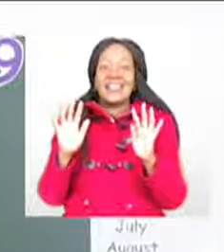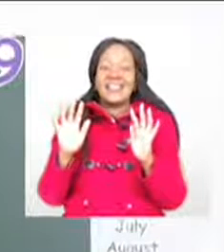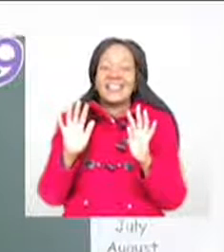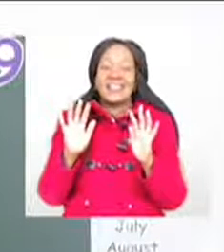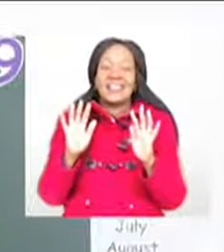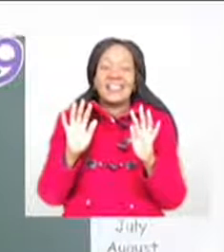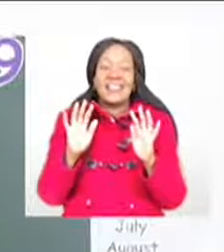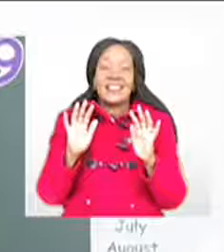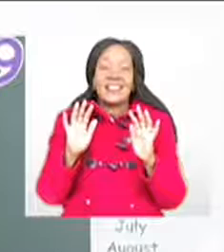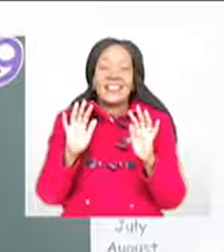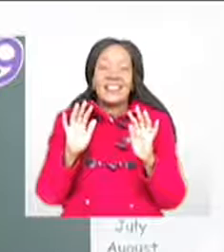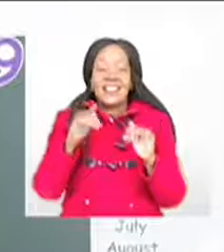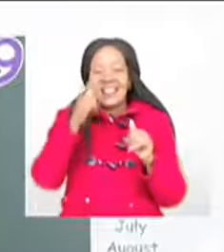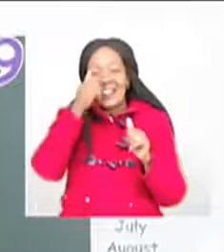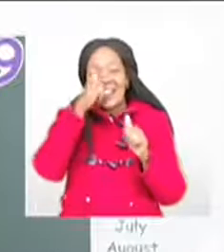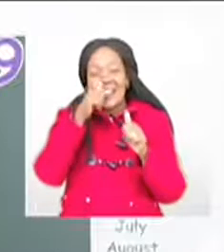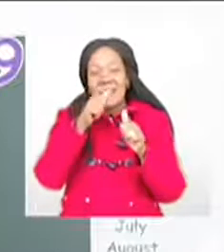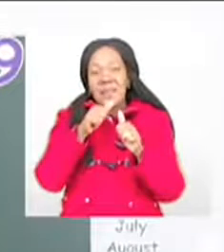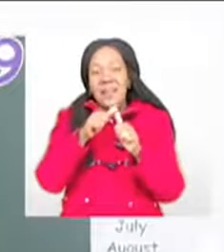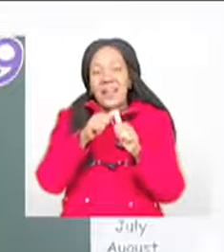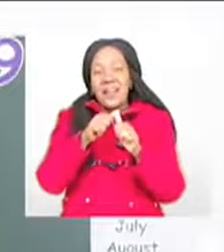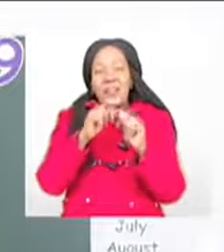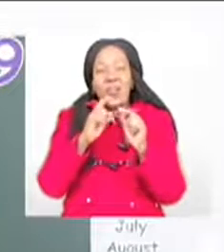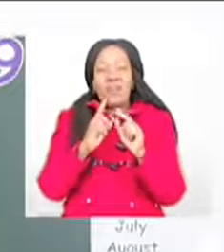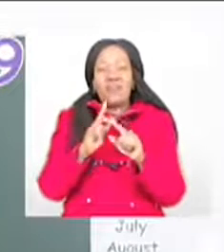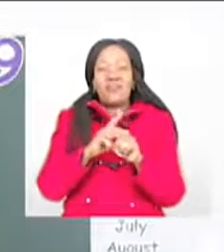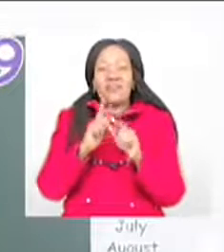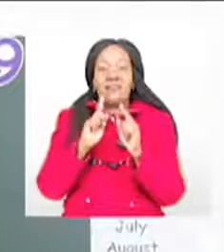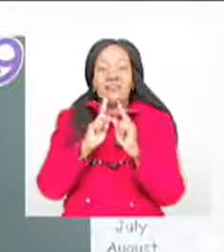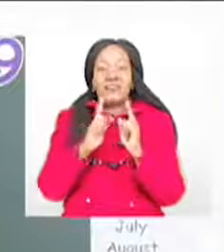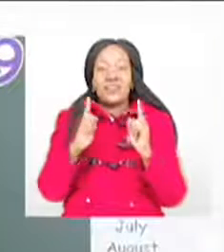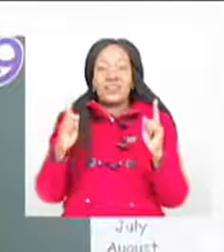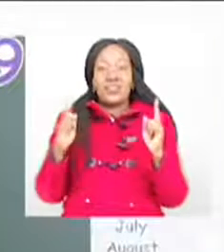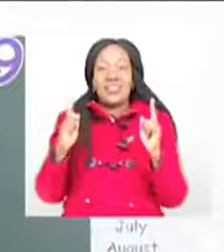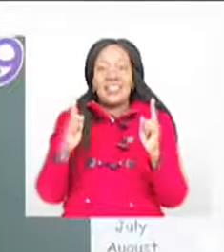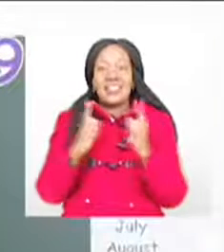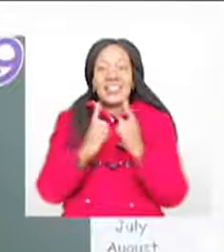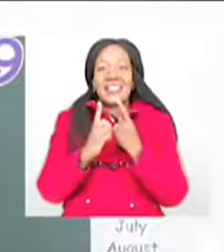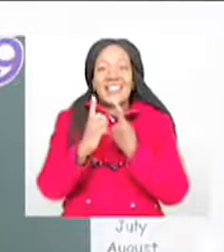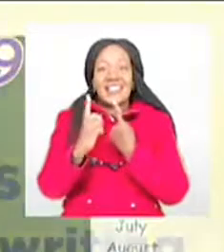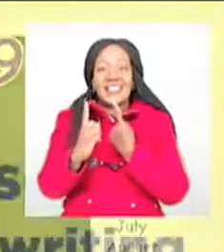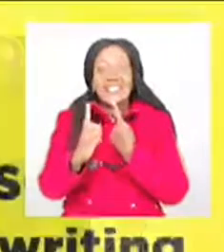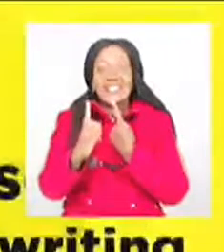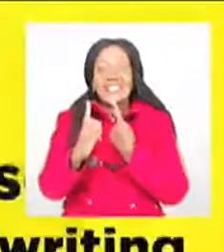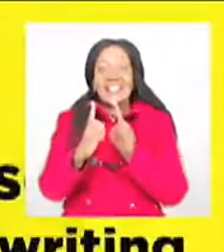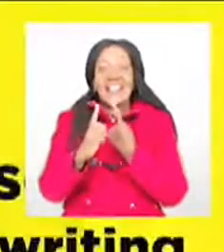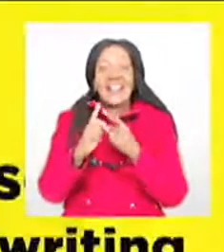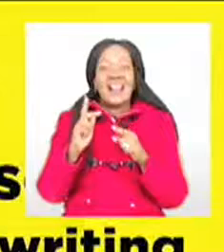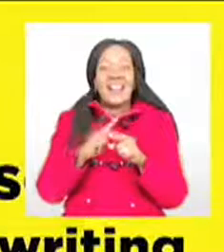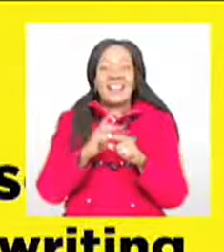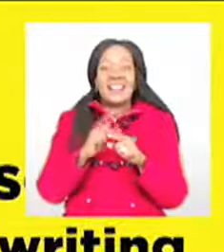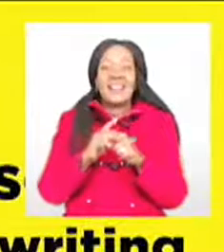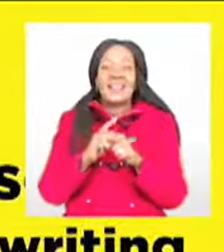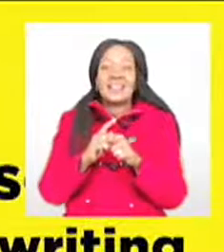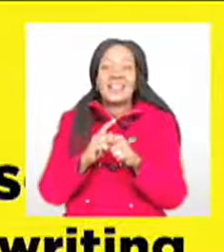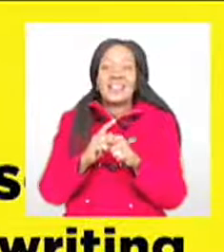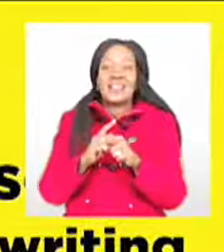sanitized. Now remember to maintain a social distance at all